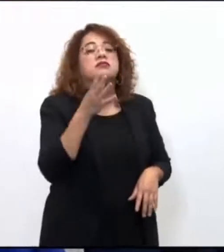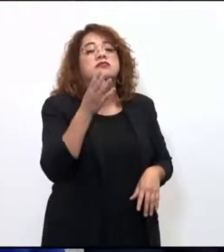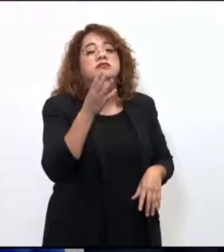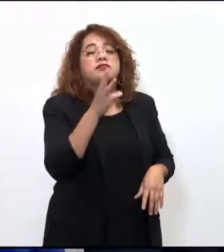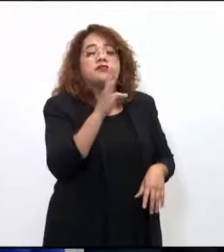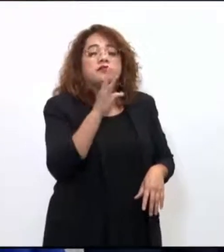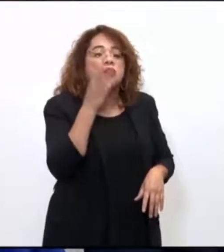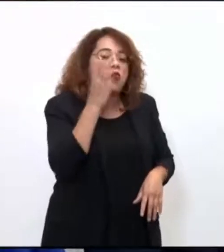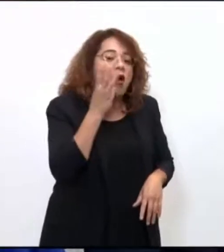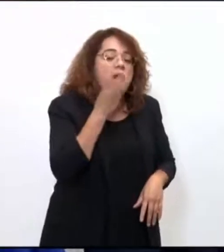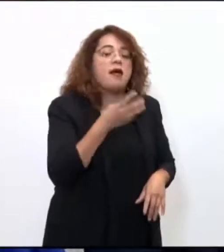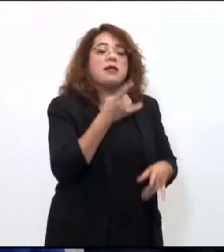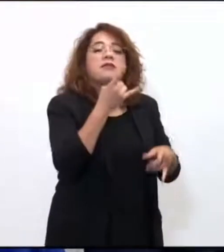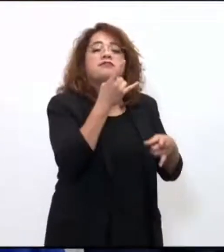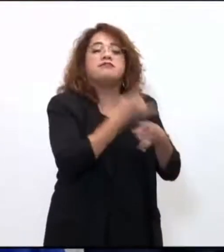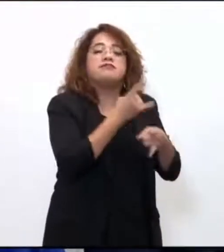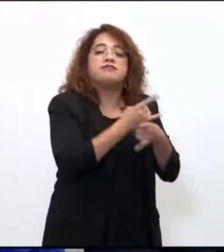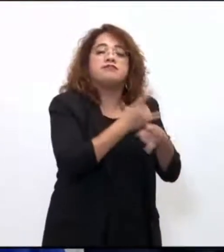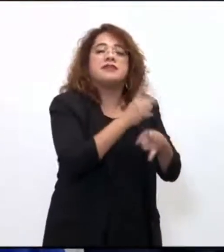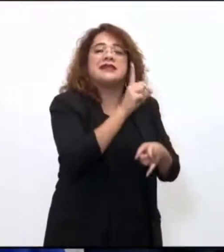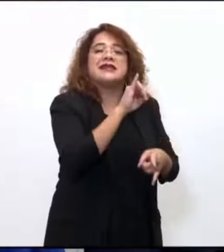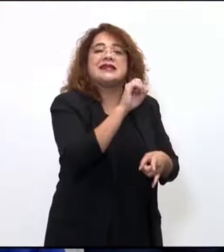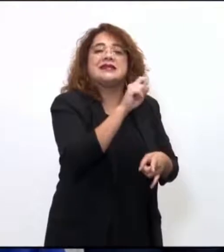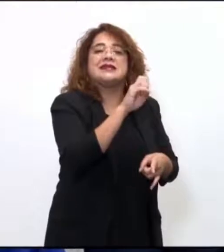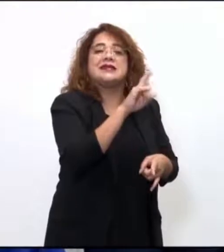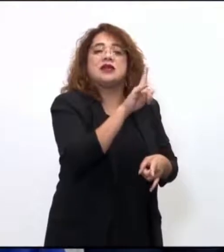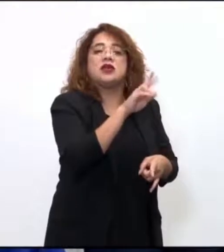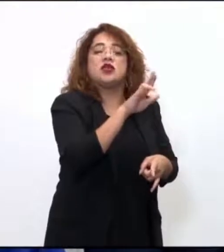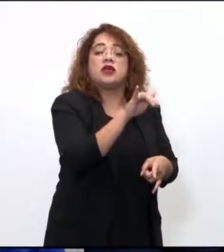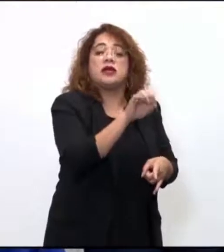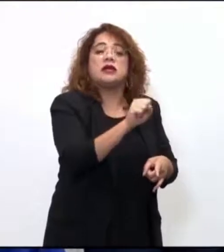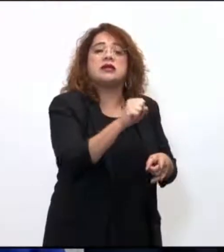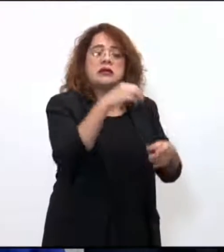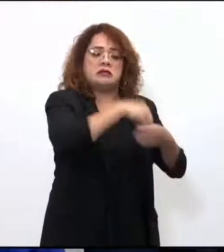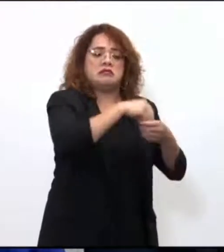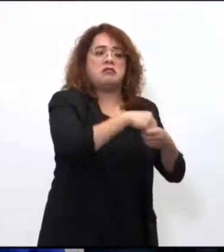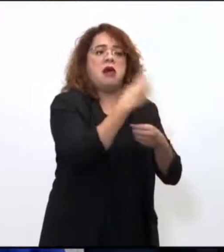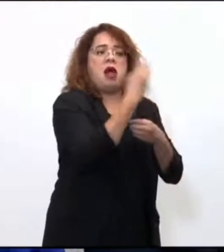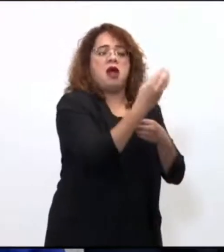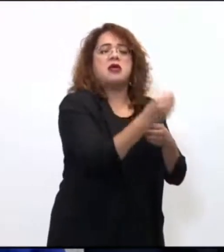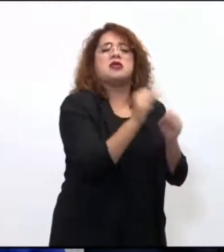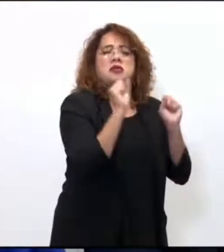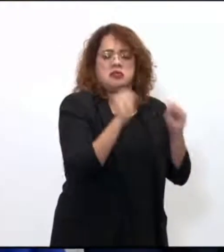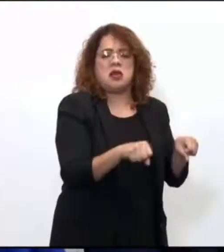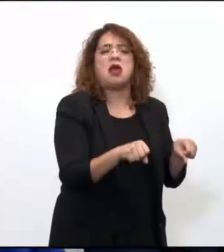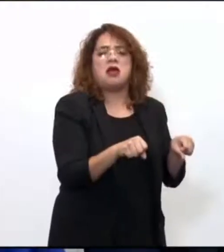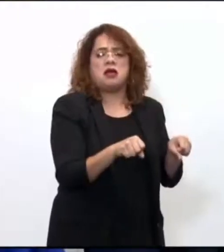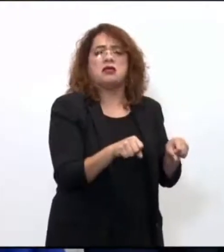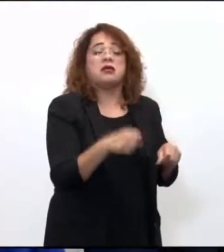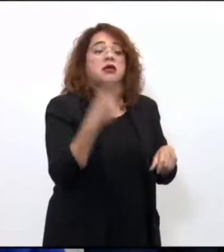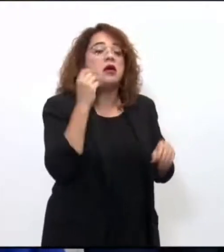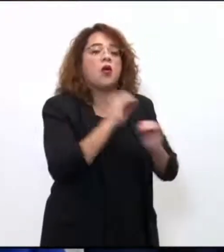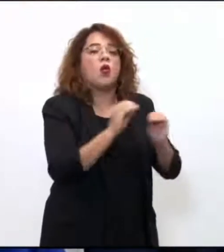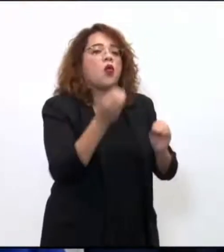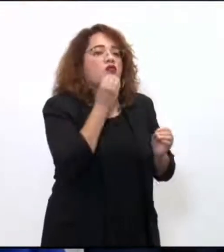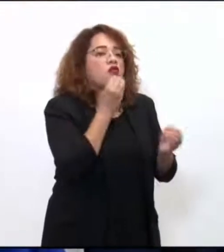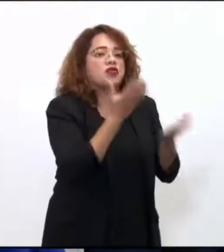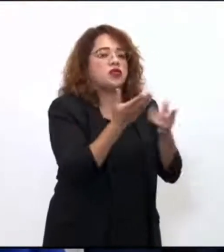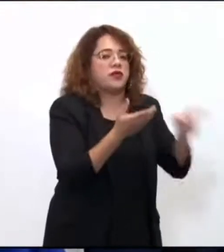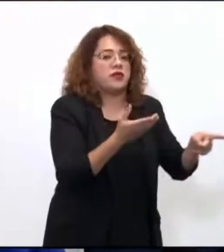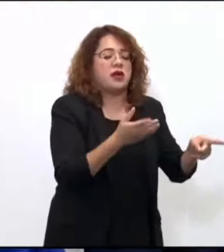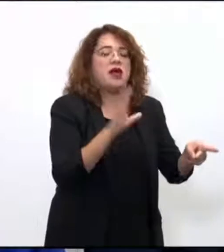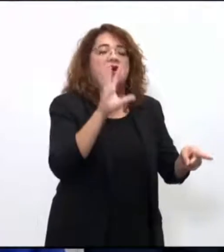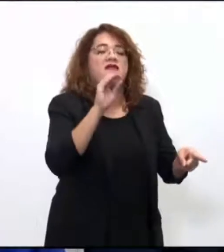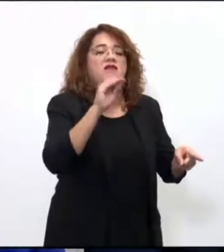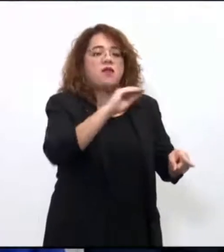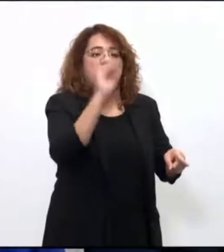operate indoors and outdoors without serving meals. Indoor capacity is limited to 50% of